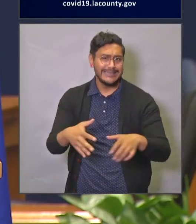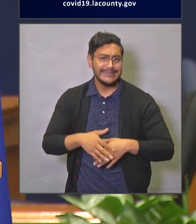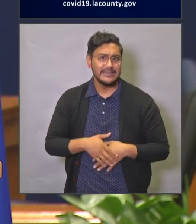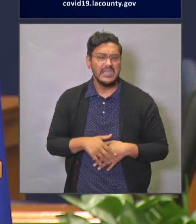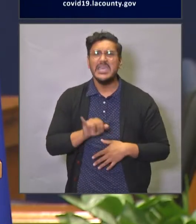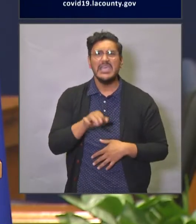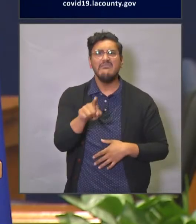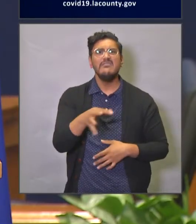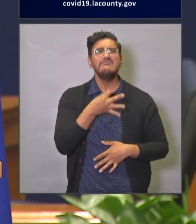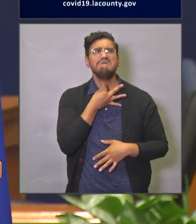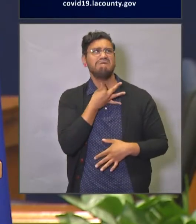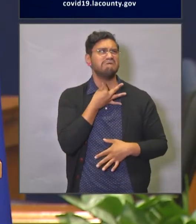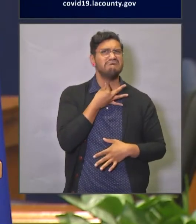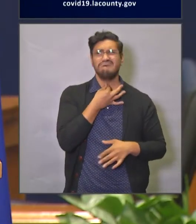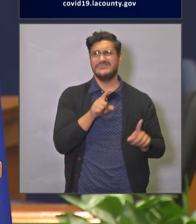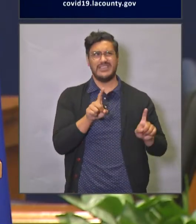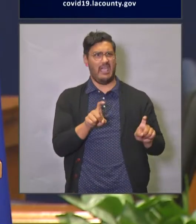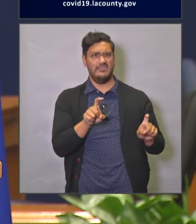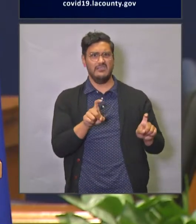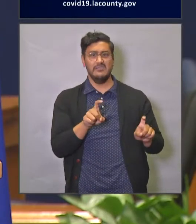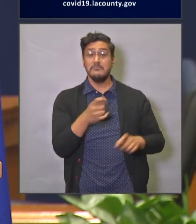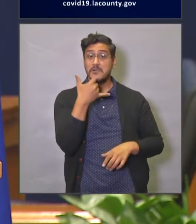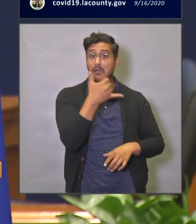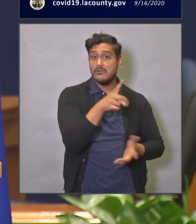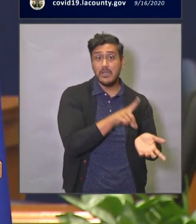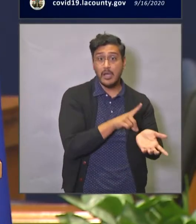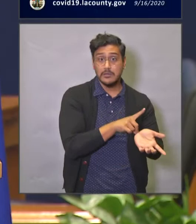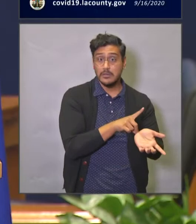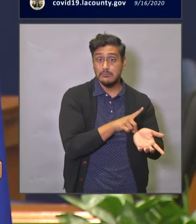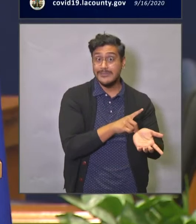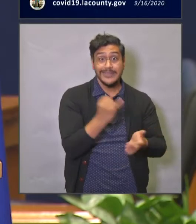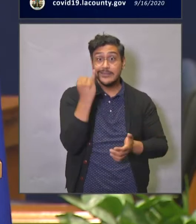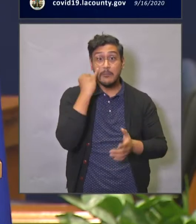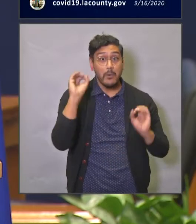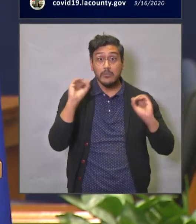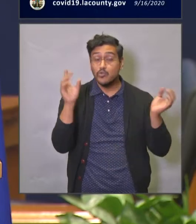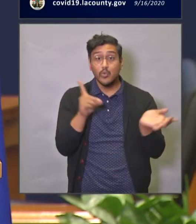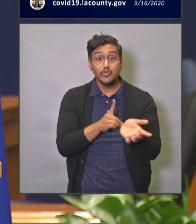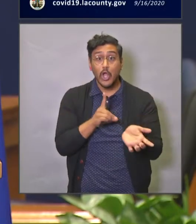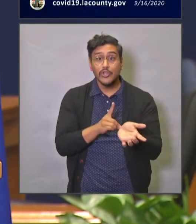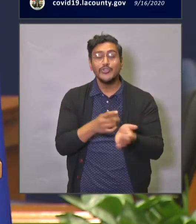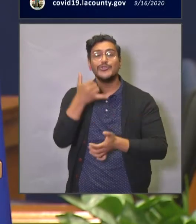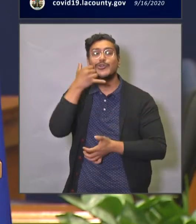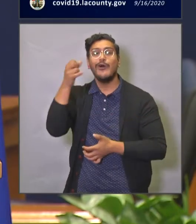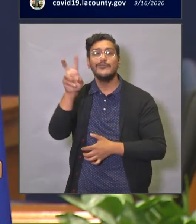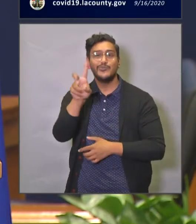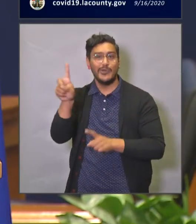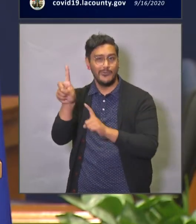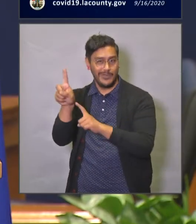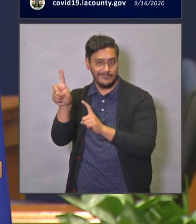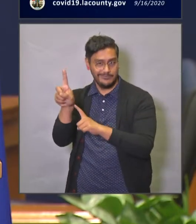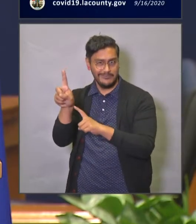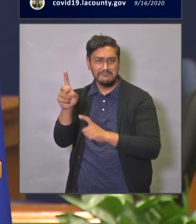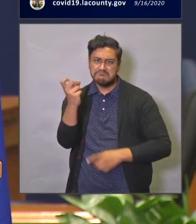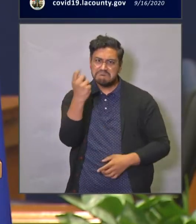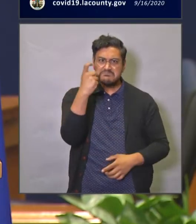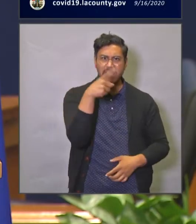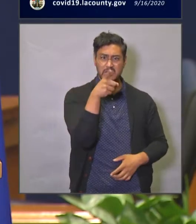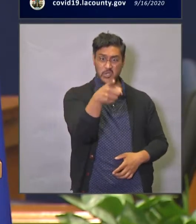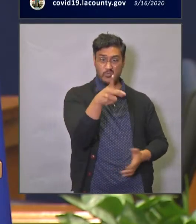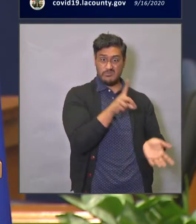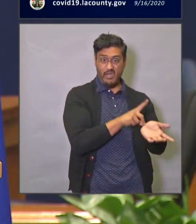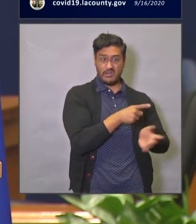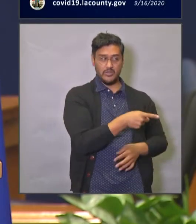with your provider or call 211 if you don't have a provider. Your personal healthcare provider is always the best place to seek testing